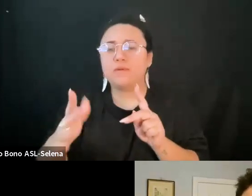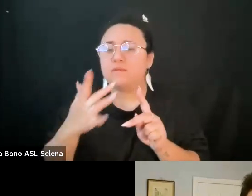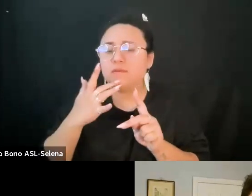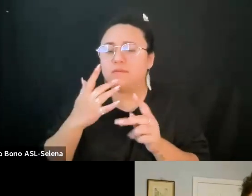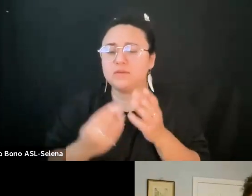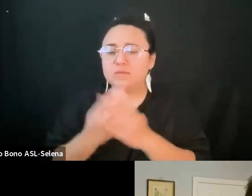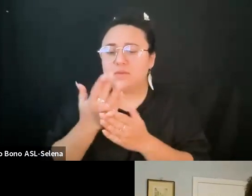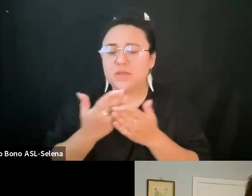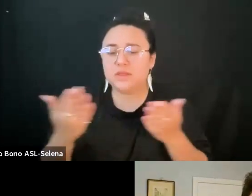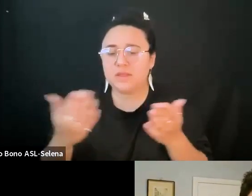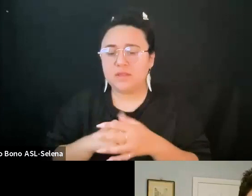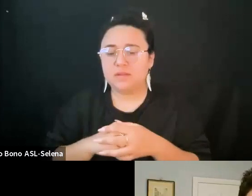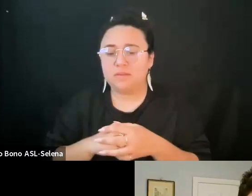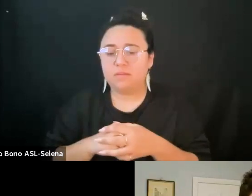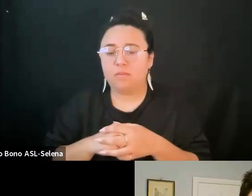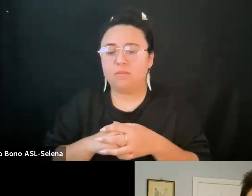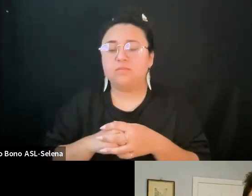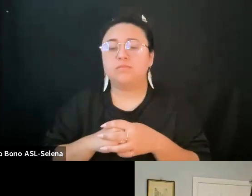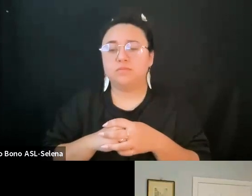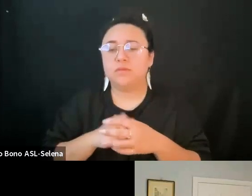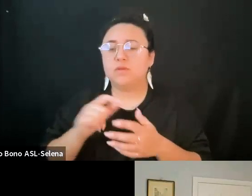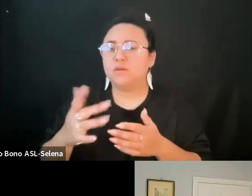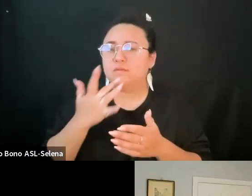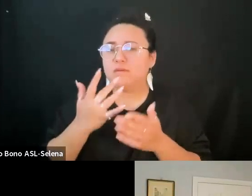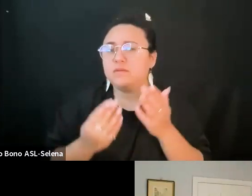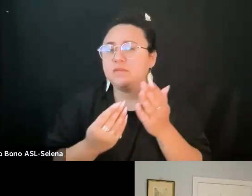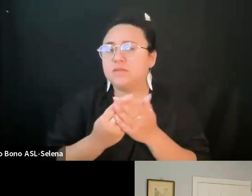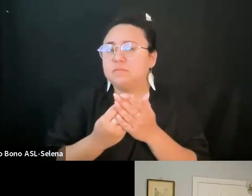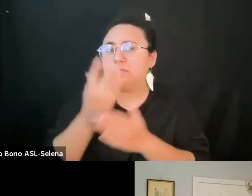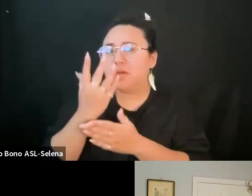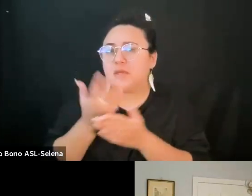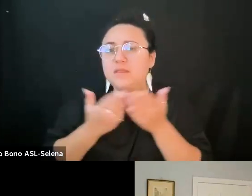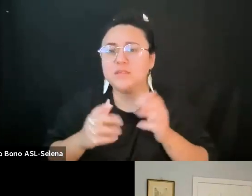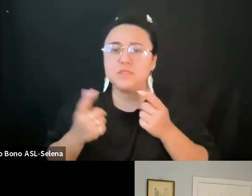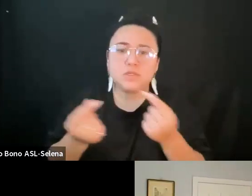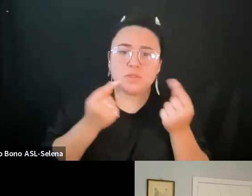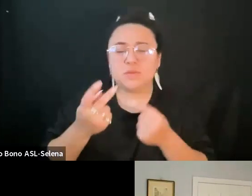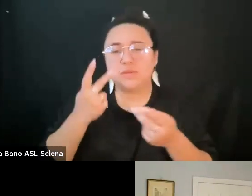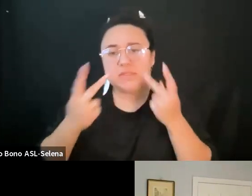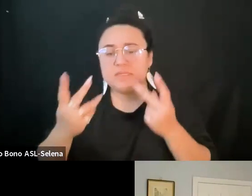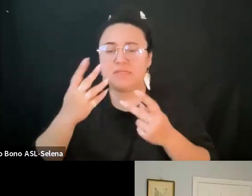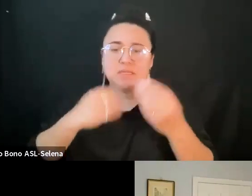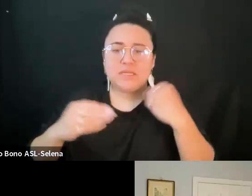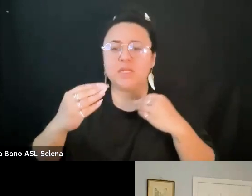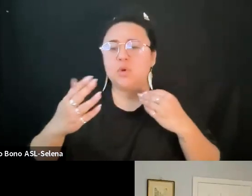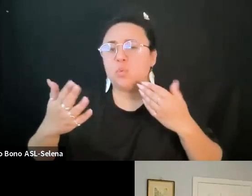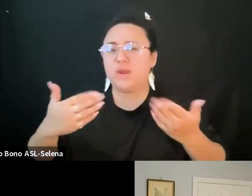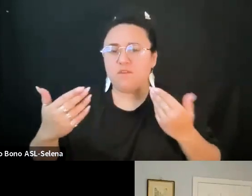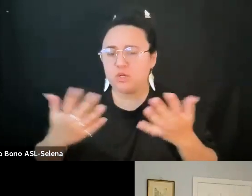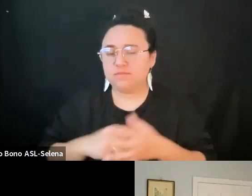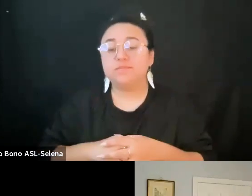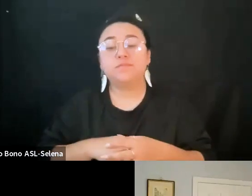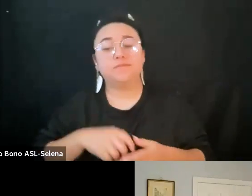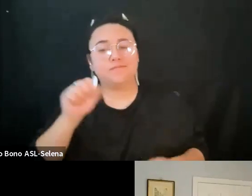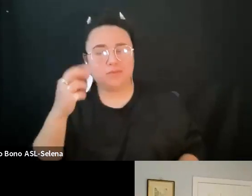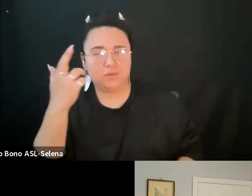spring things? Your favorite spring things to do or see or eat or whatever? Oh, yeah. Okay, so reasons